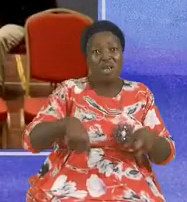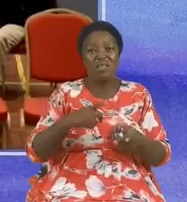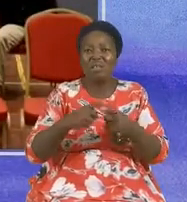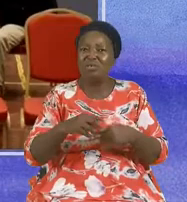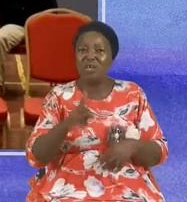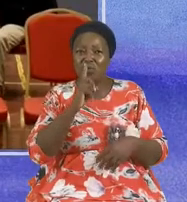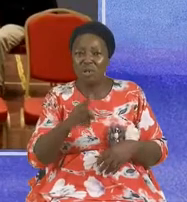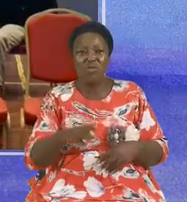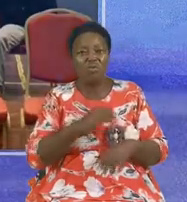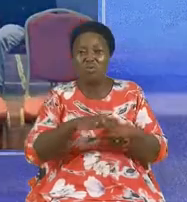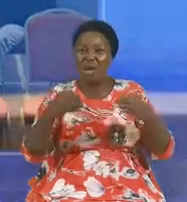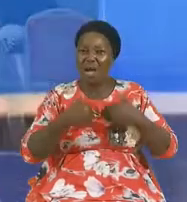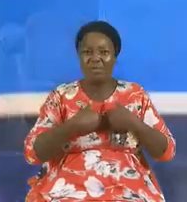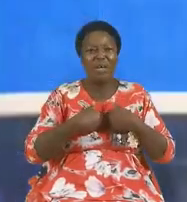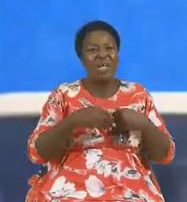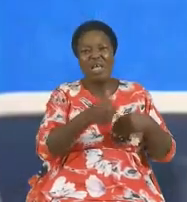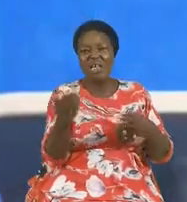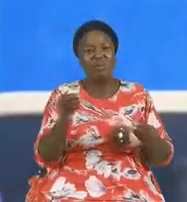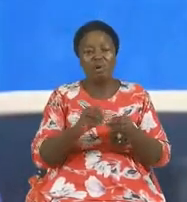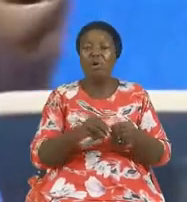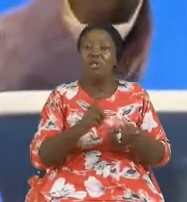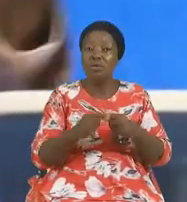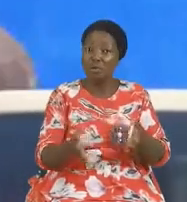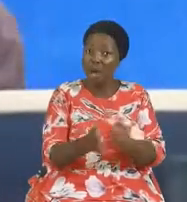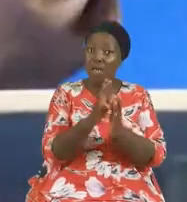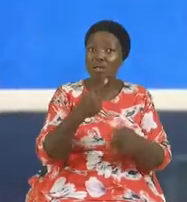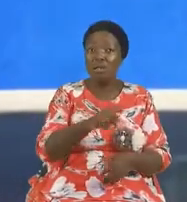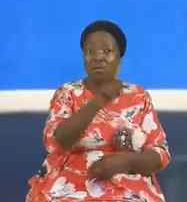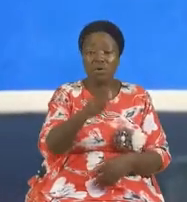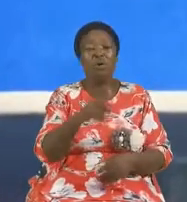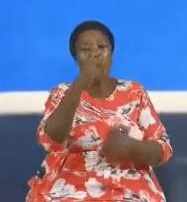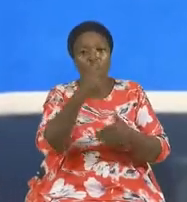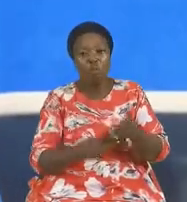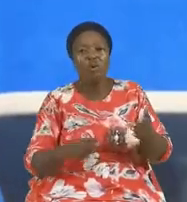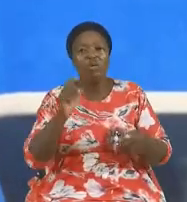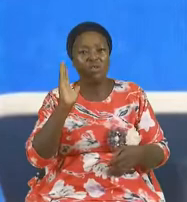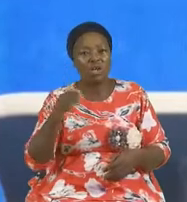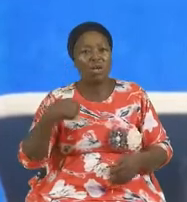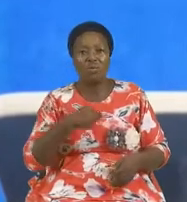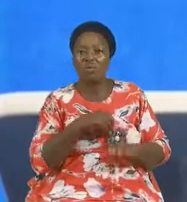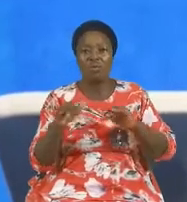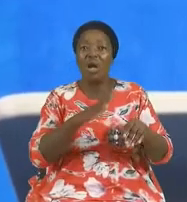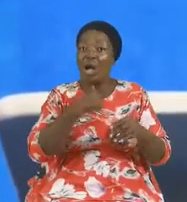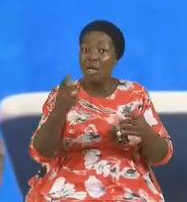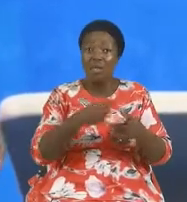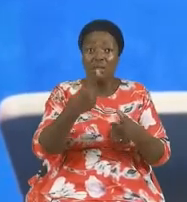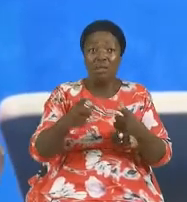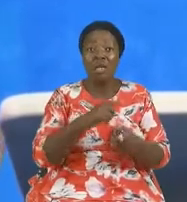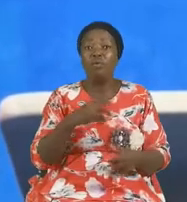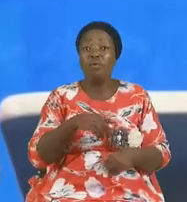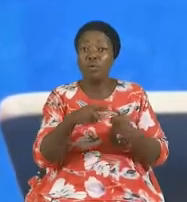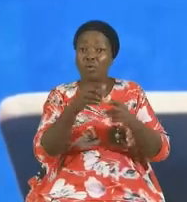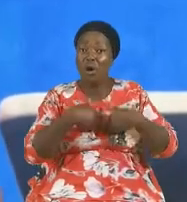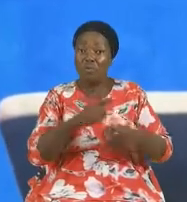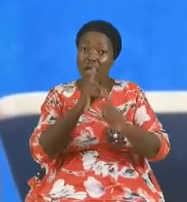right, and that then brings confusion and the assurance you don't have anymore. You ask the question, what